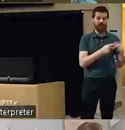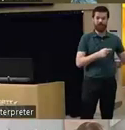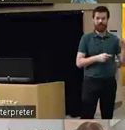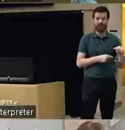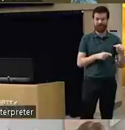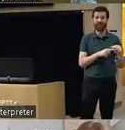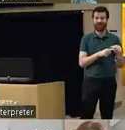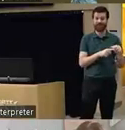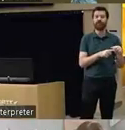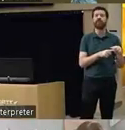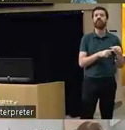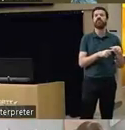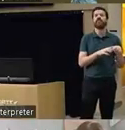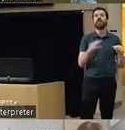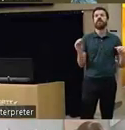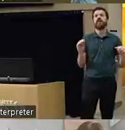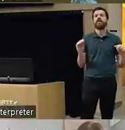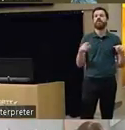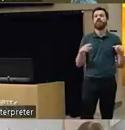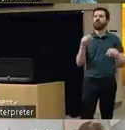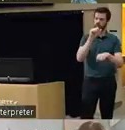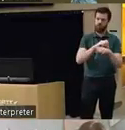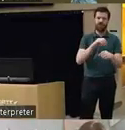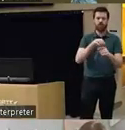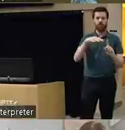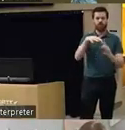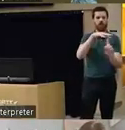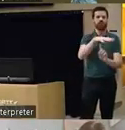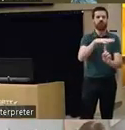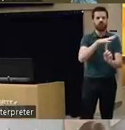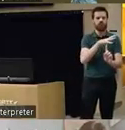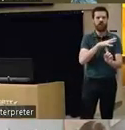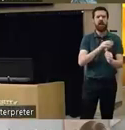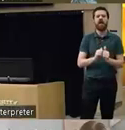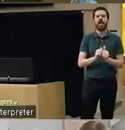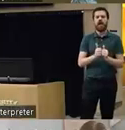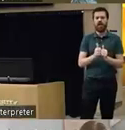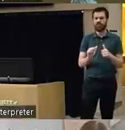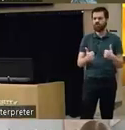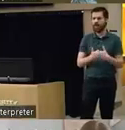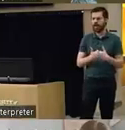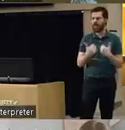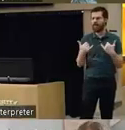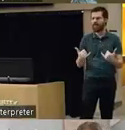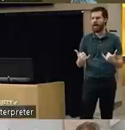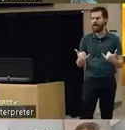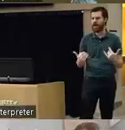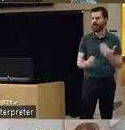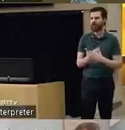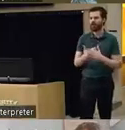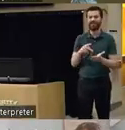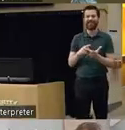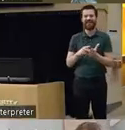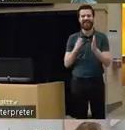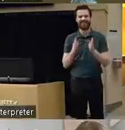you are working in your setting, how challenging is it to suddenly have your new psychiatrist who